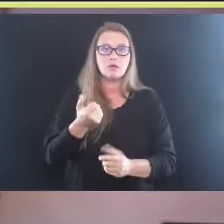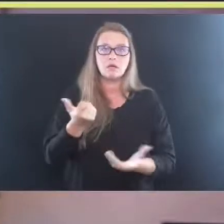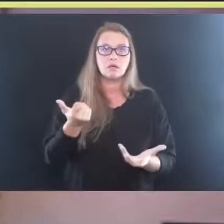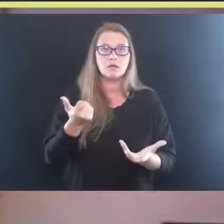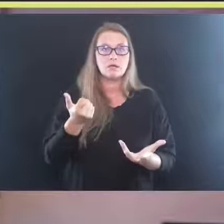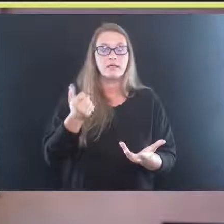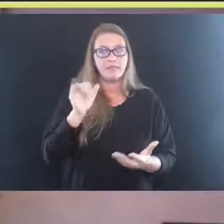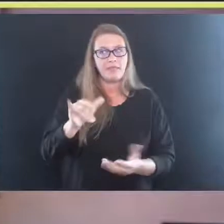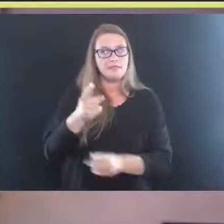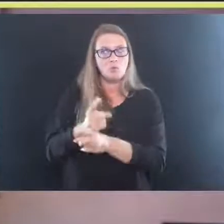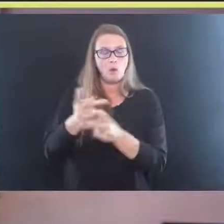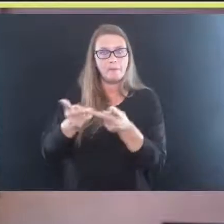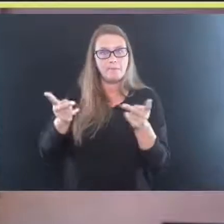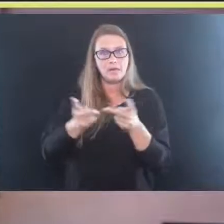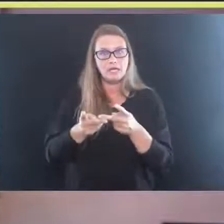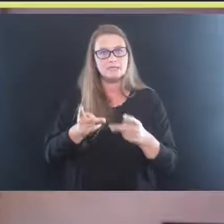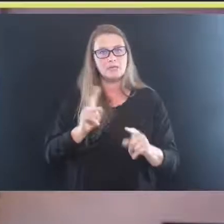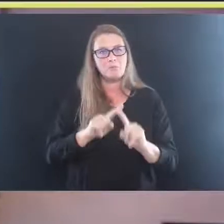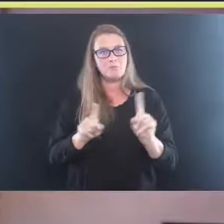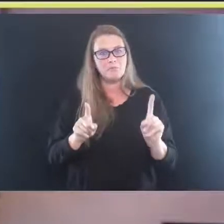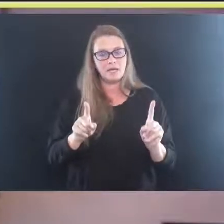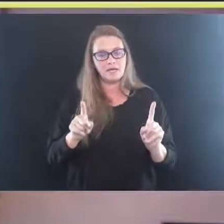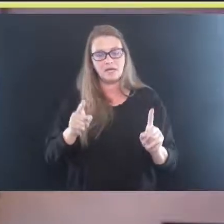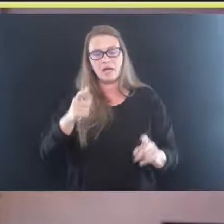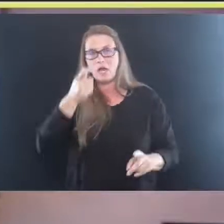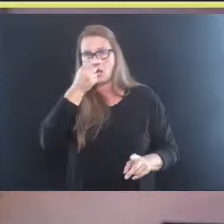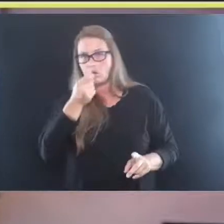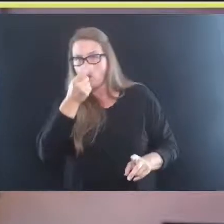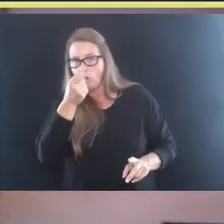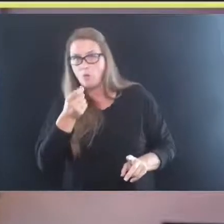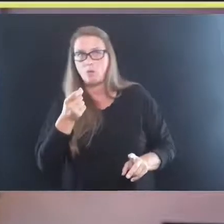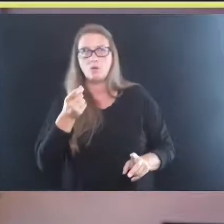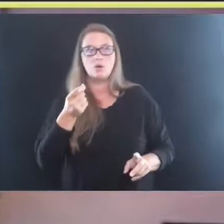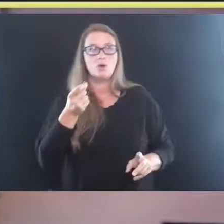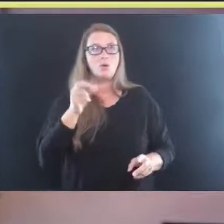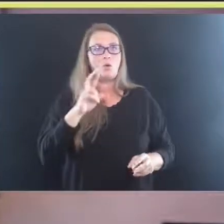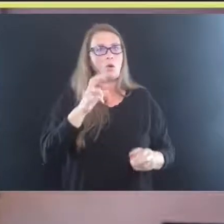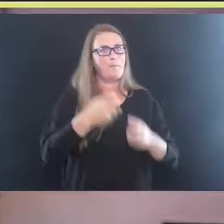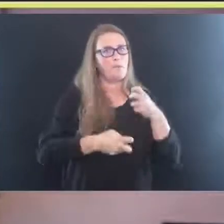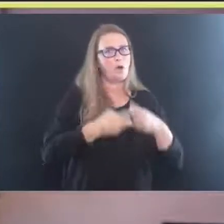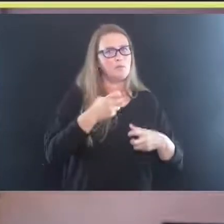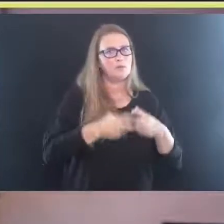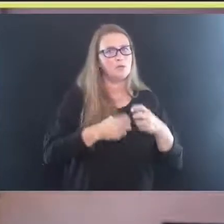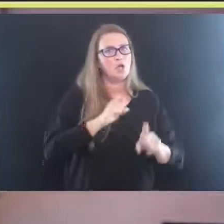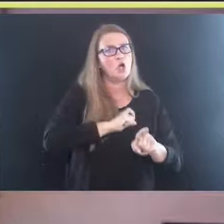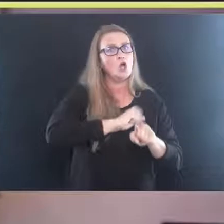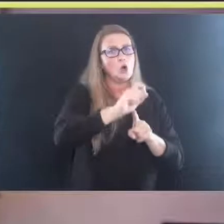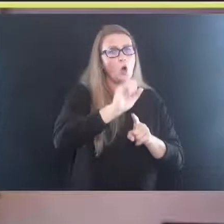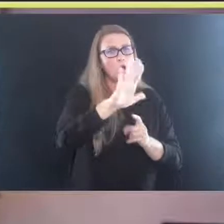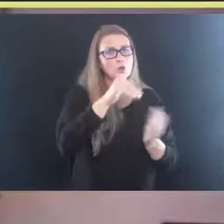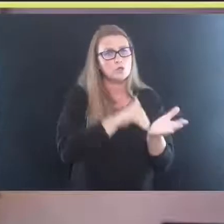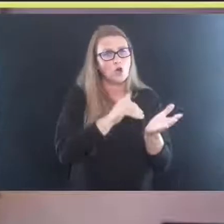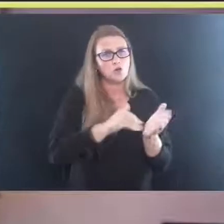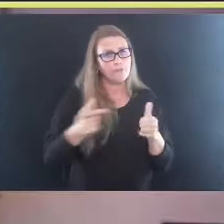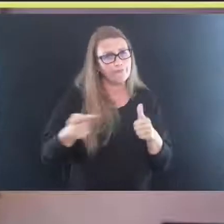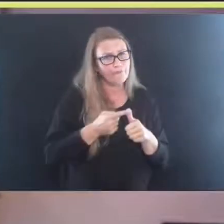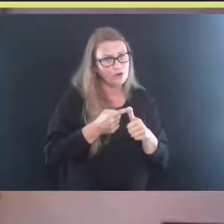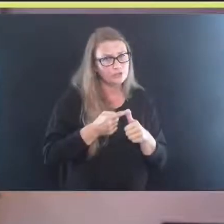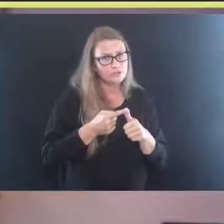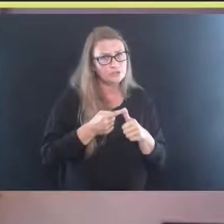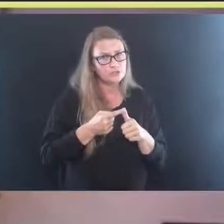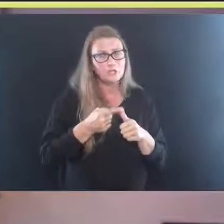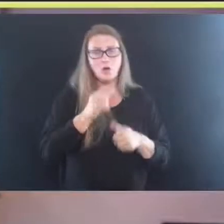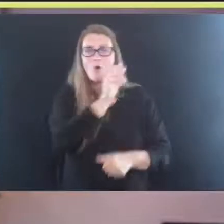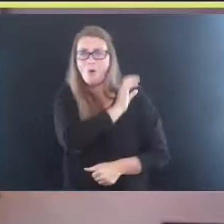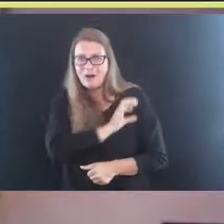be. But if you get a cold or if you have a problem, please call your primary care provider or the